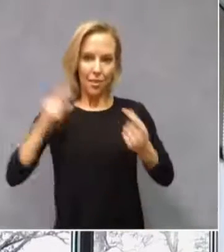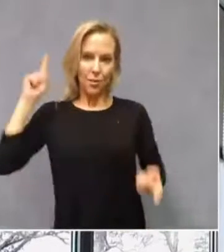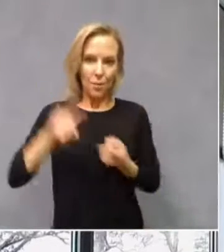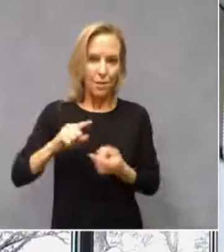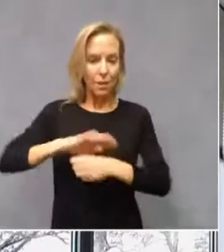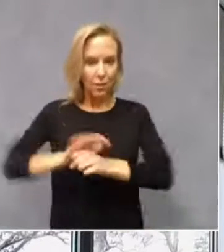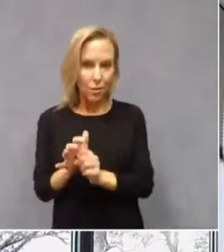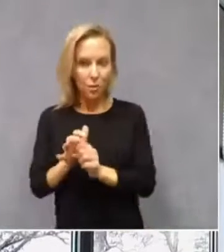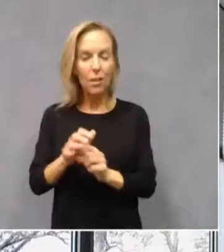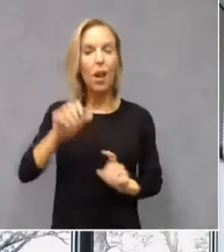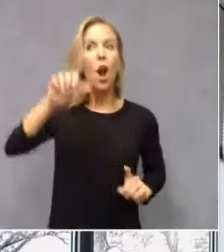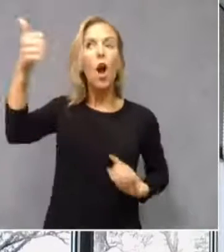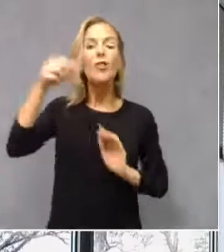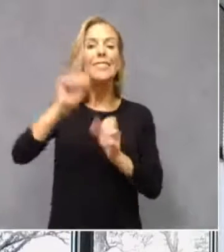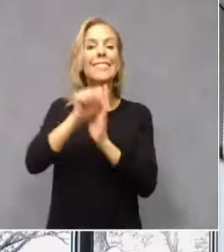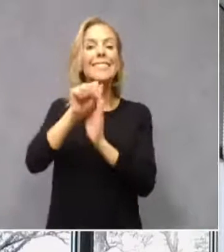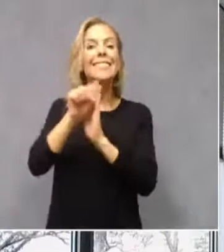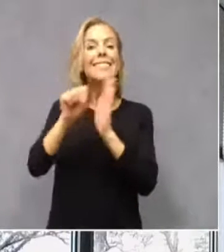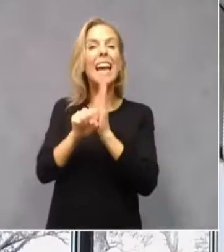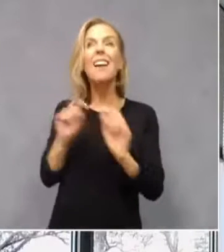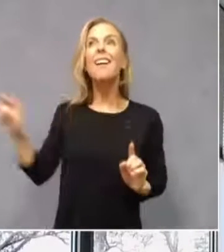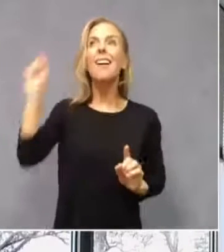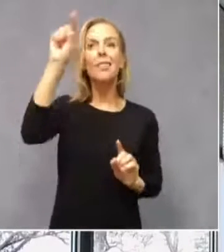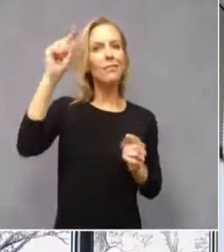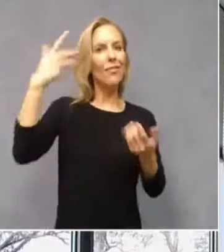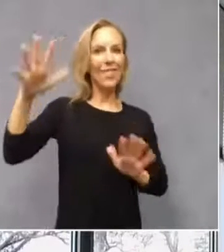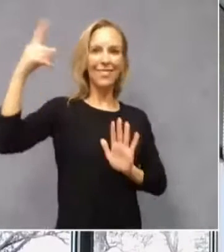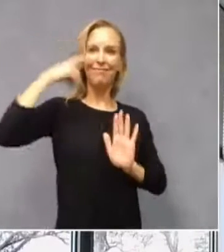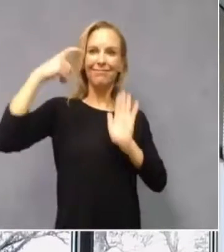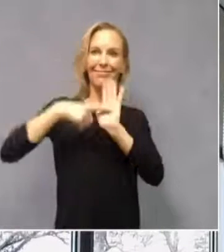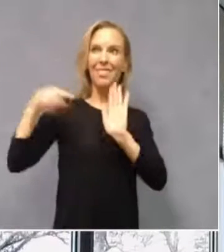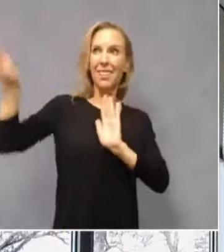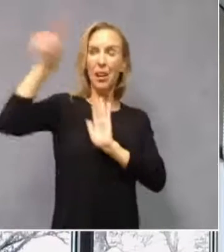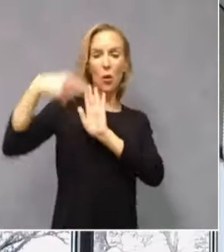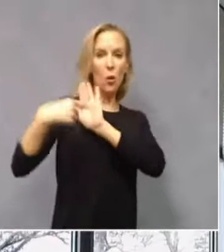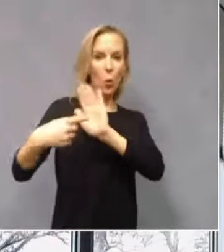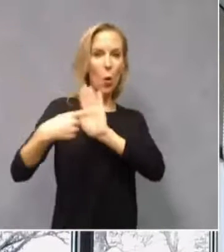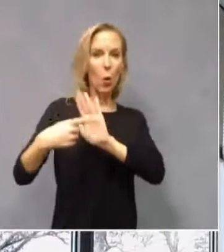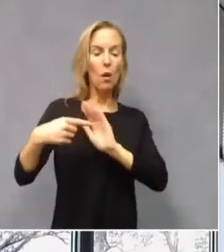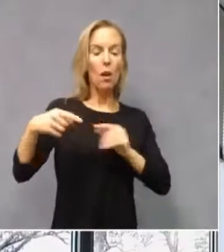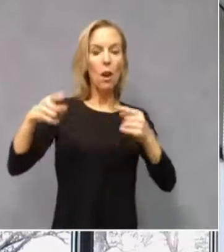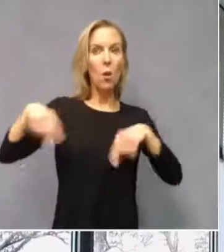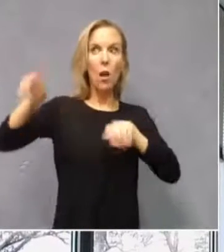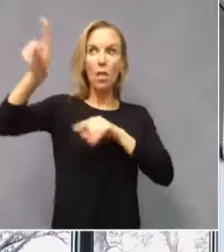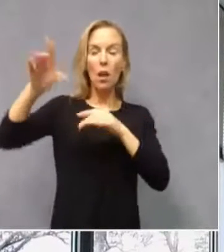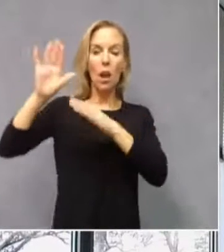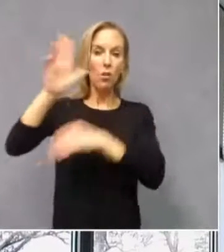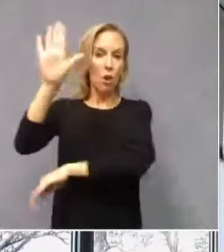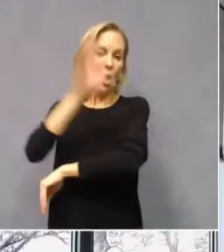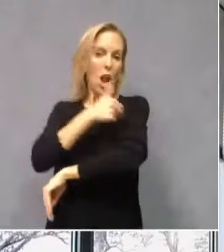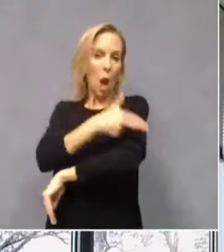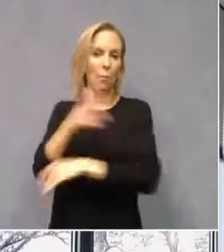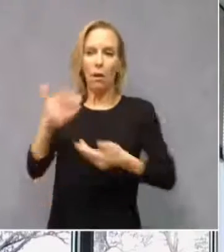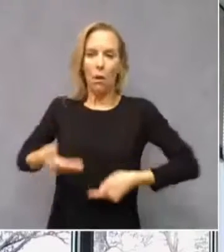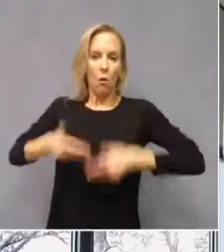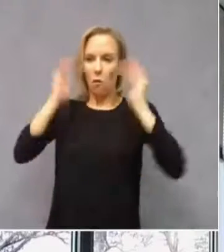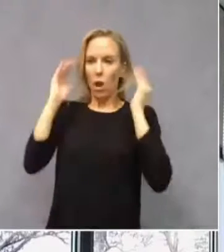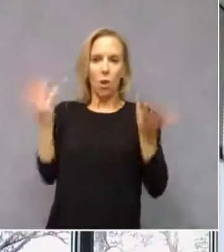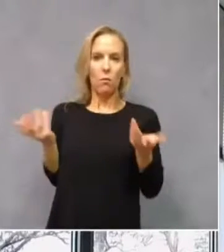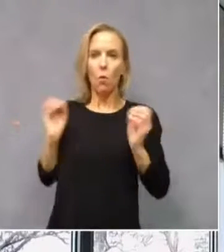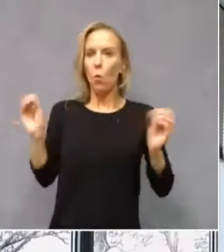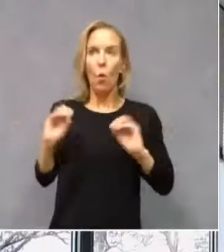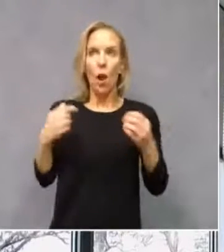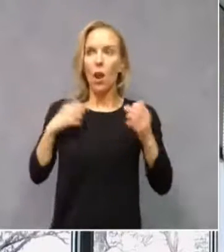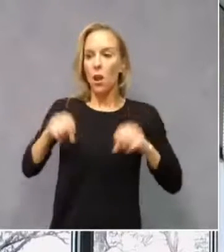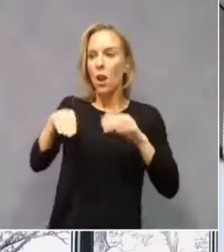different paths have shown just how bad it gets when your hospitals are overrun, there's nowhere to go,